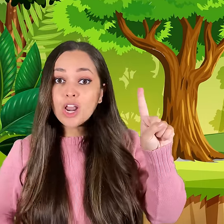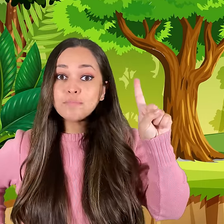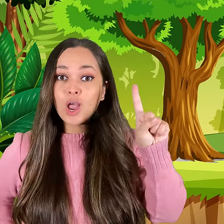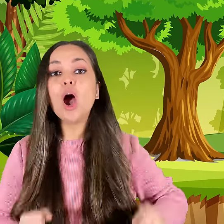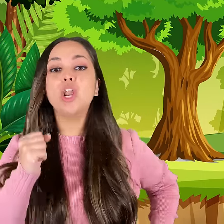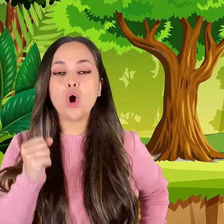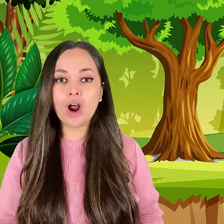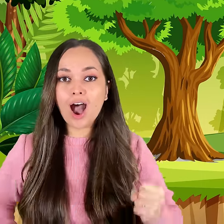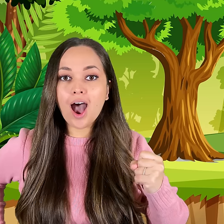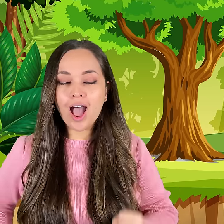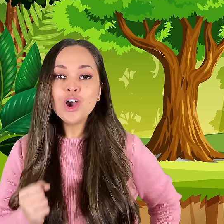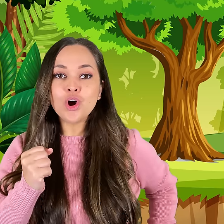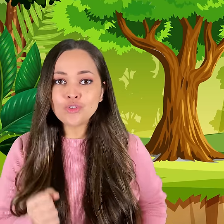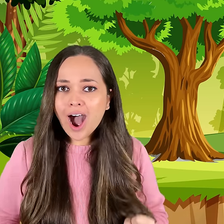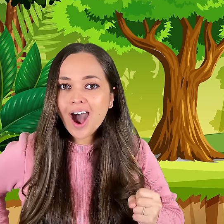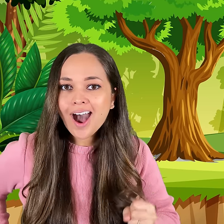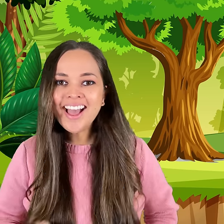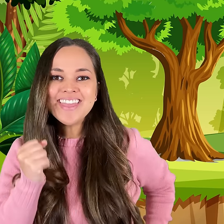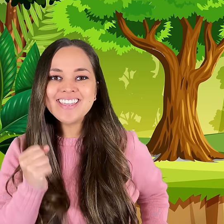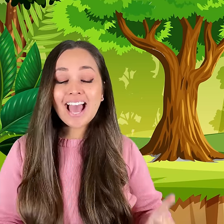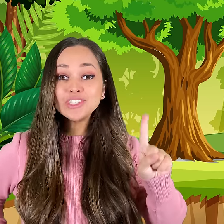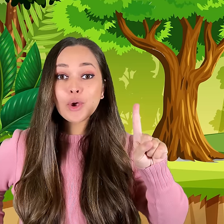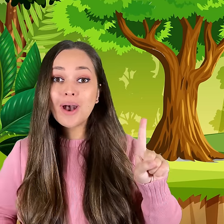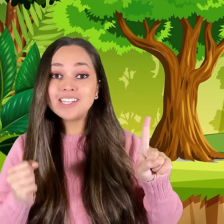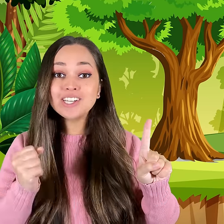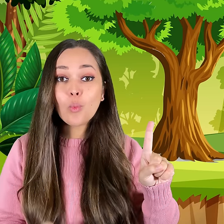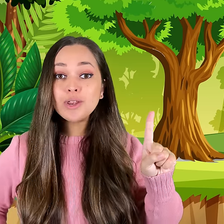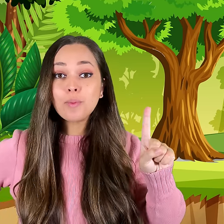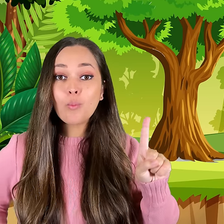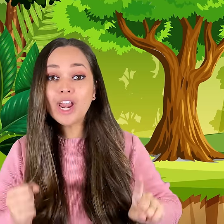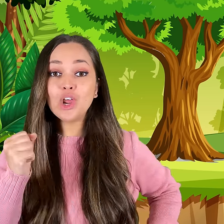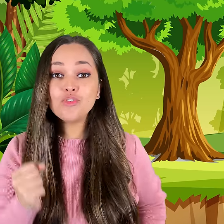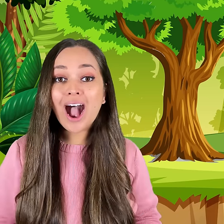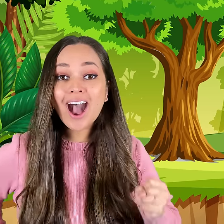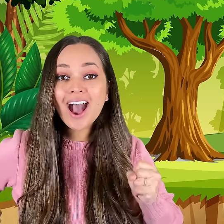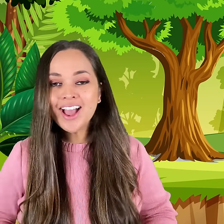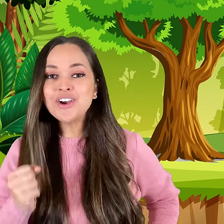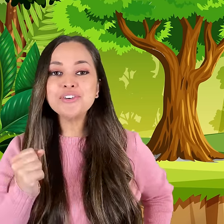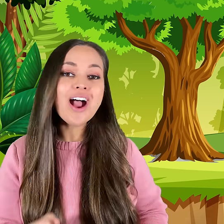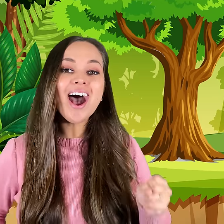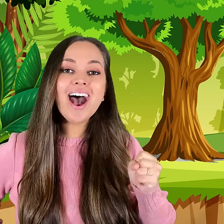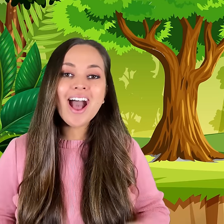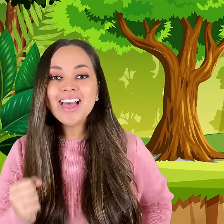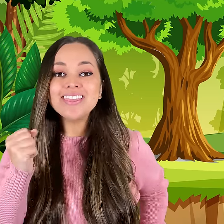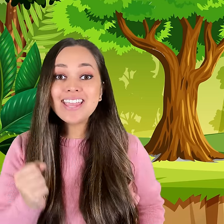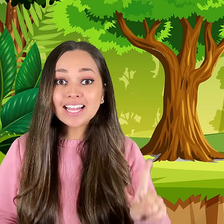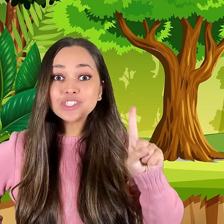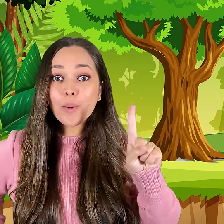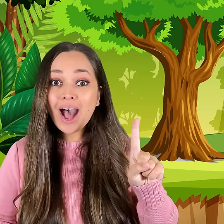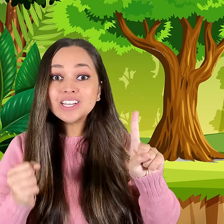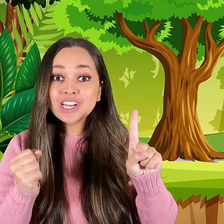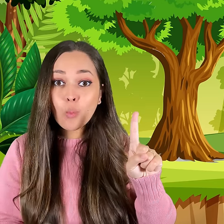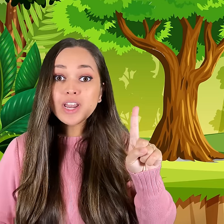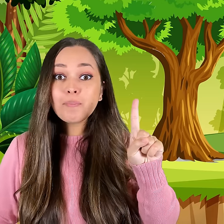marching one by one, hurrah, hurrah. The ants go marching one by one, hurrah, hurrah. The